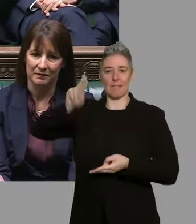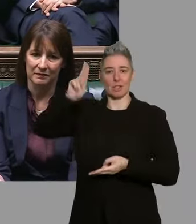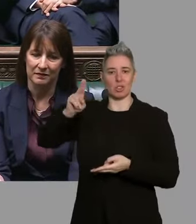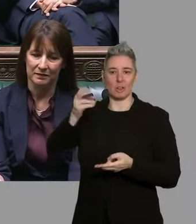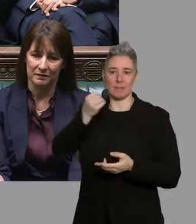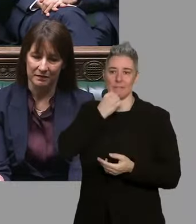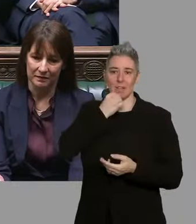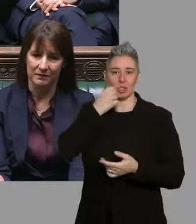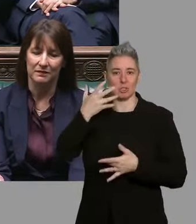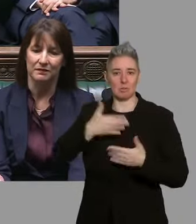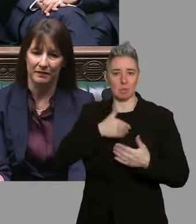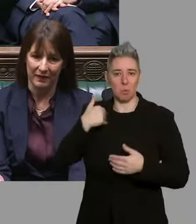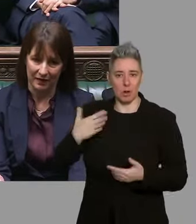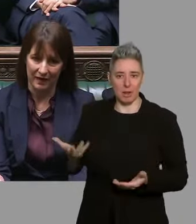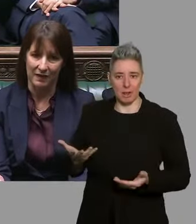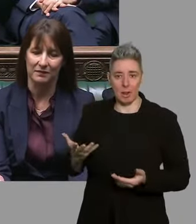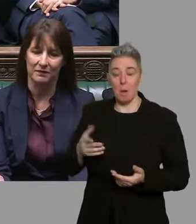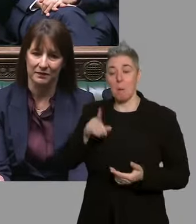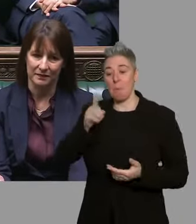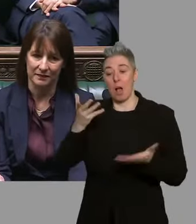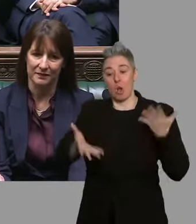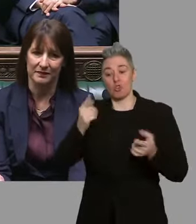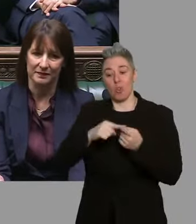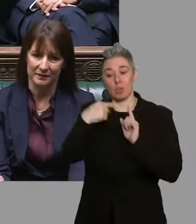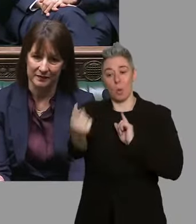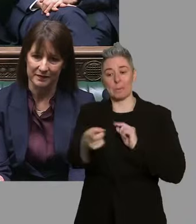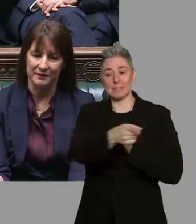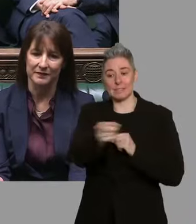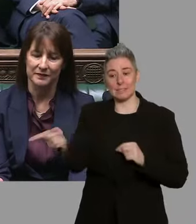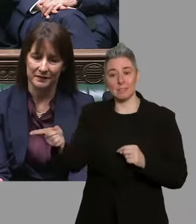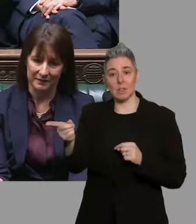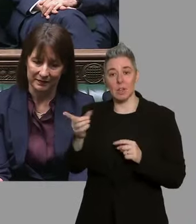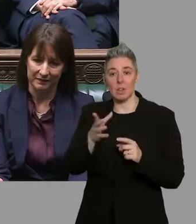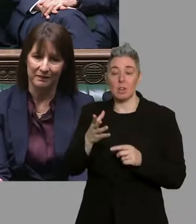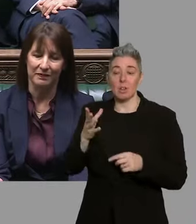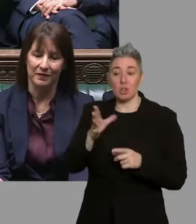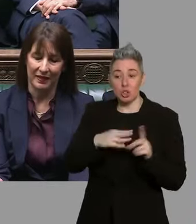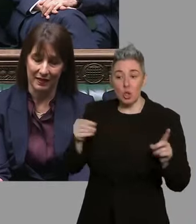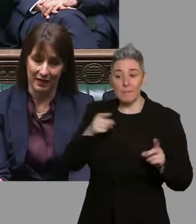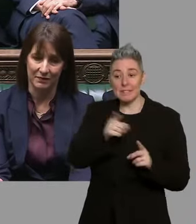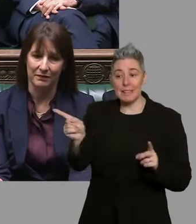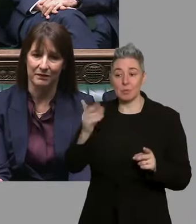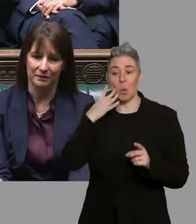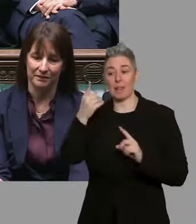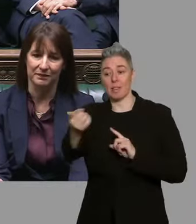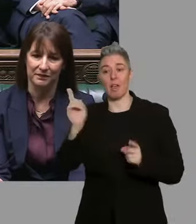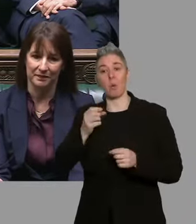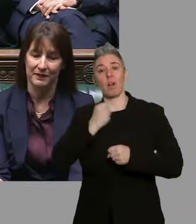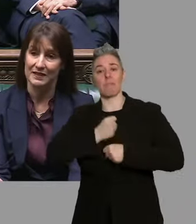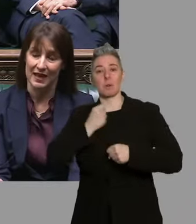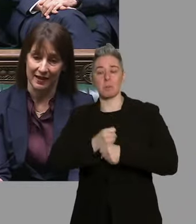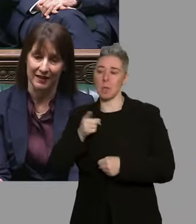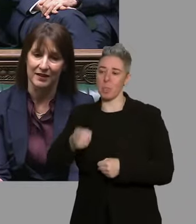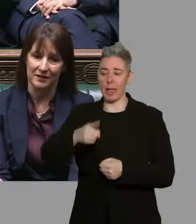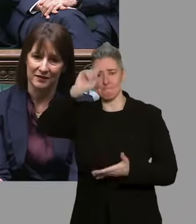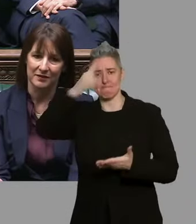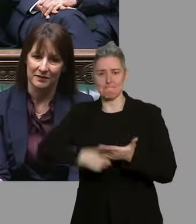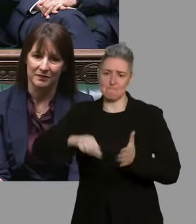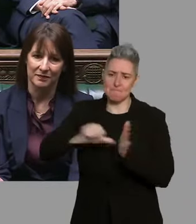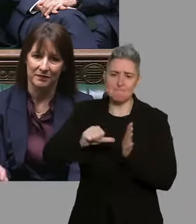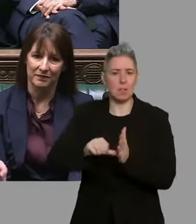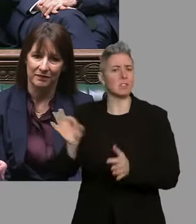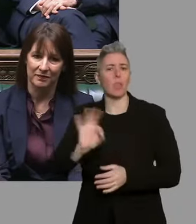to take those difficult decisions. They've opposed all of our measures to stabilise the economy and promote